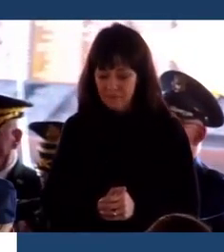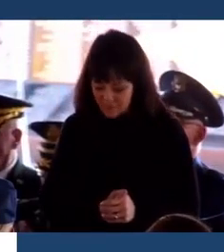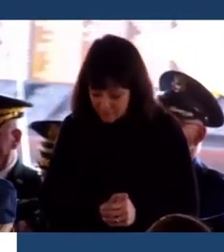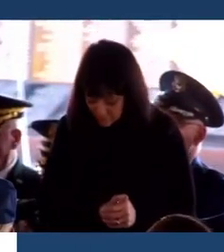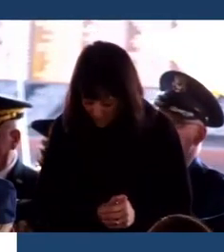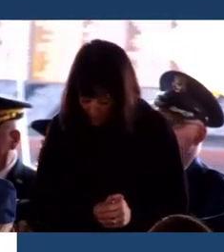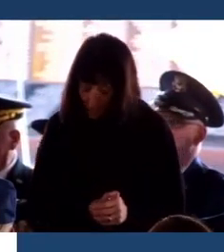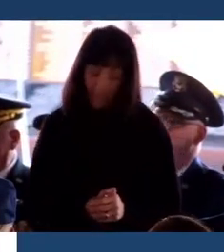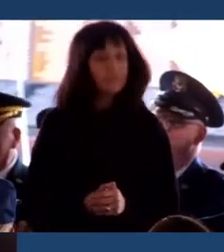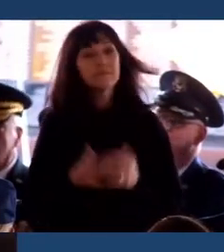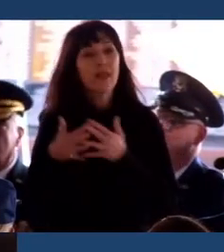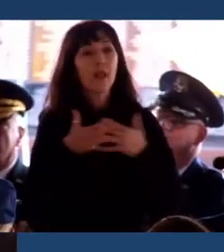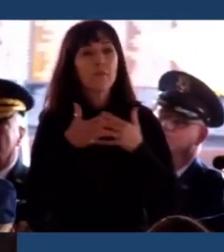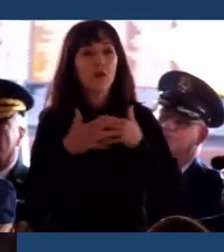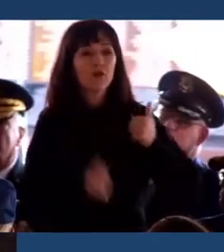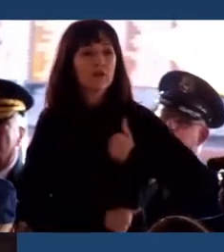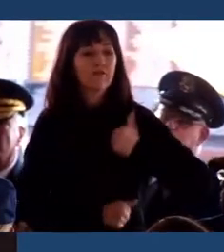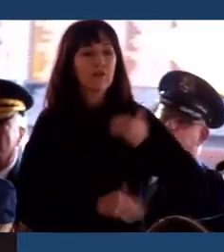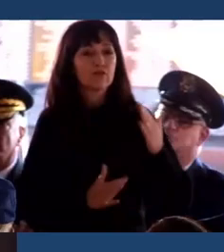American Veterans.